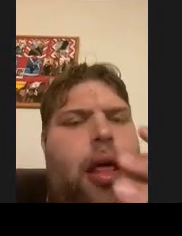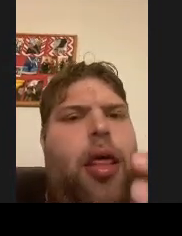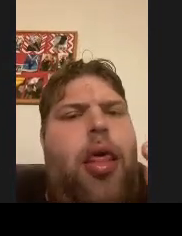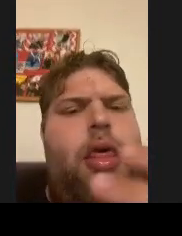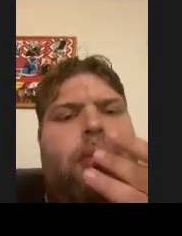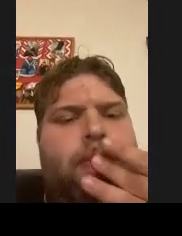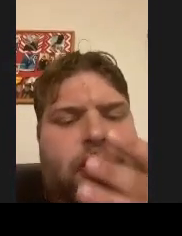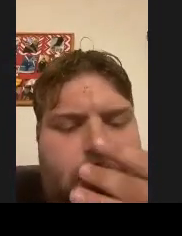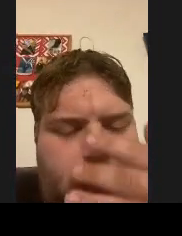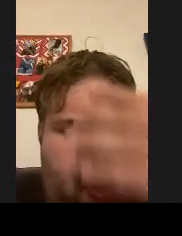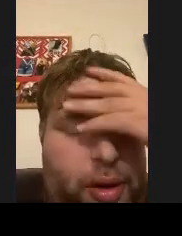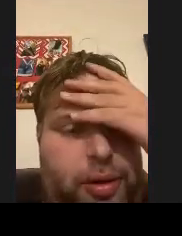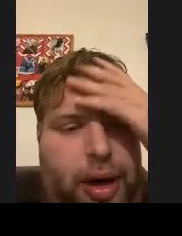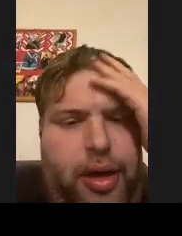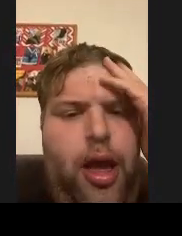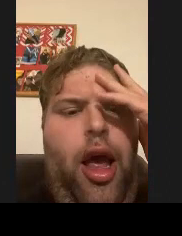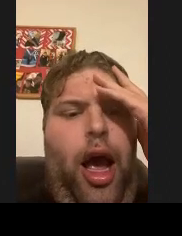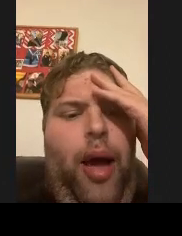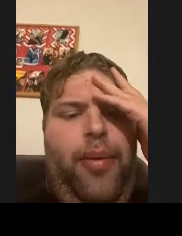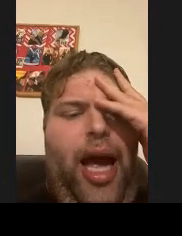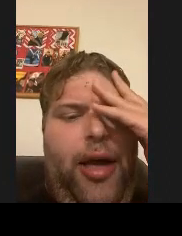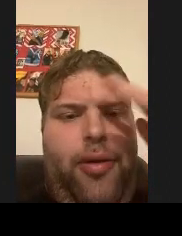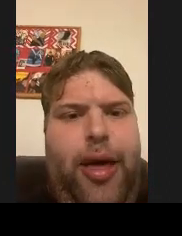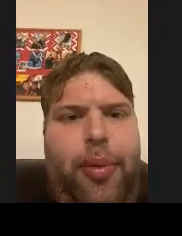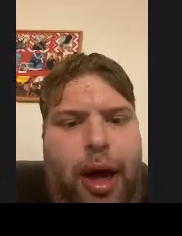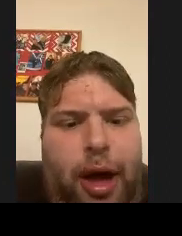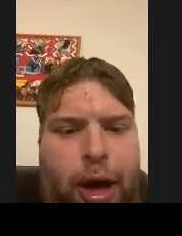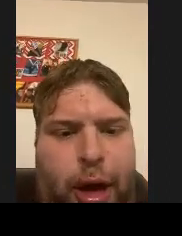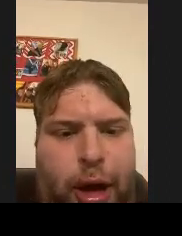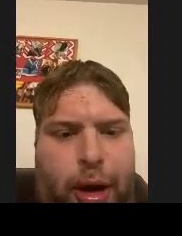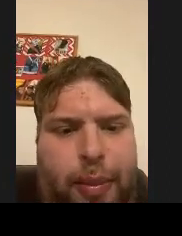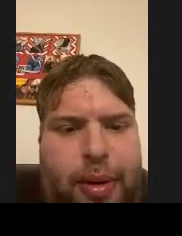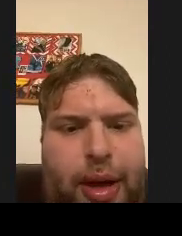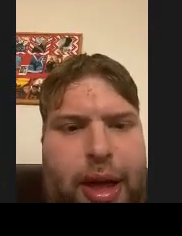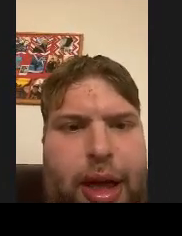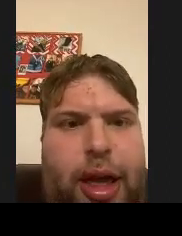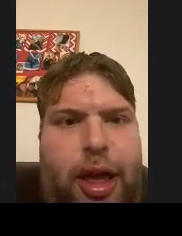yeah. Sorry, Trex. Yeah, I agree what